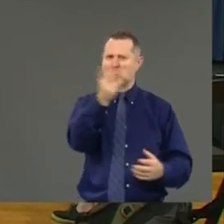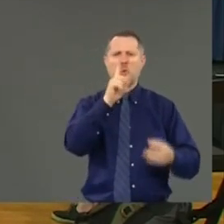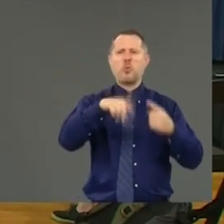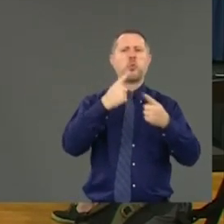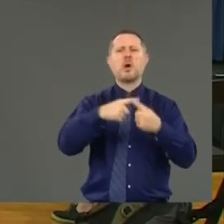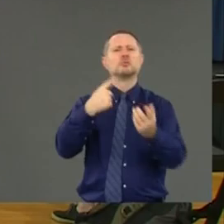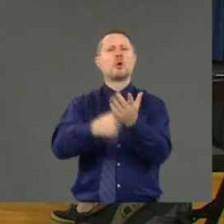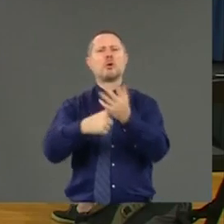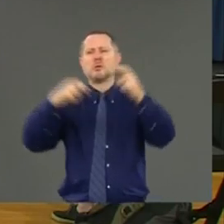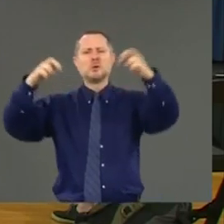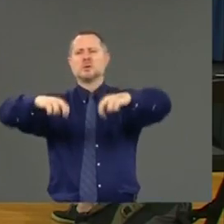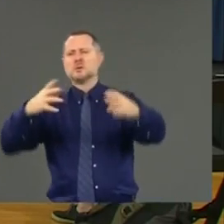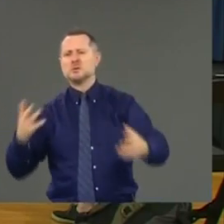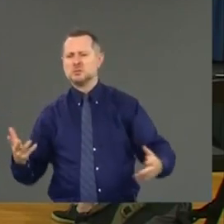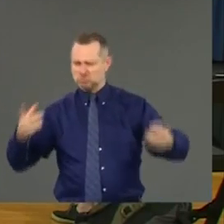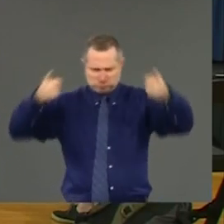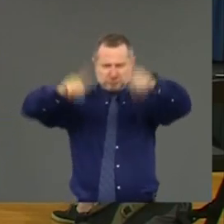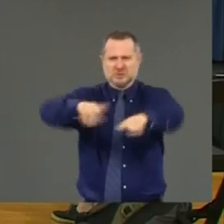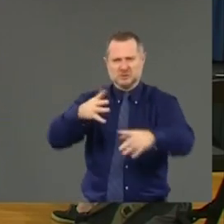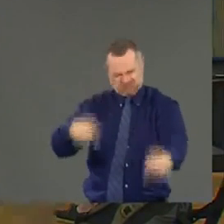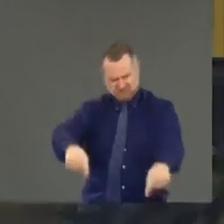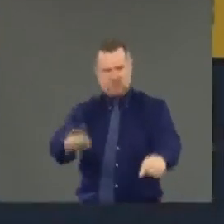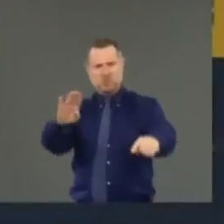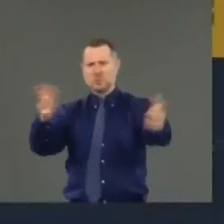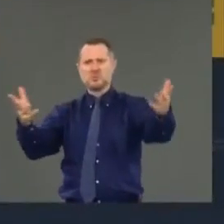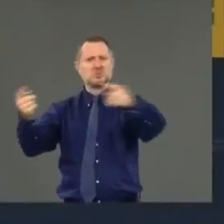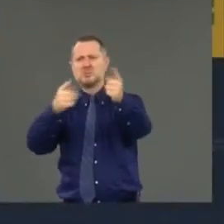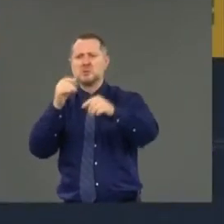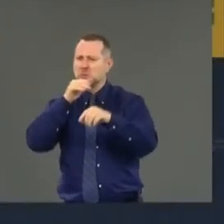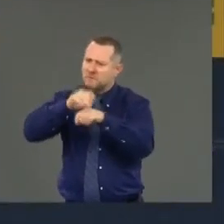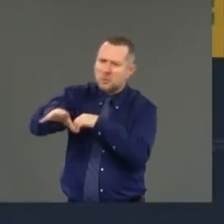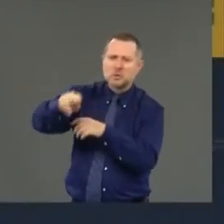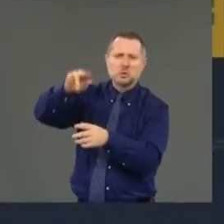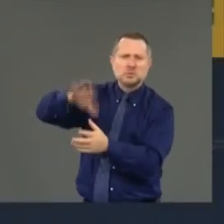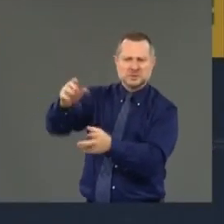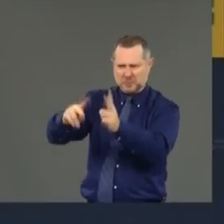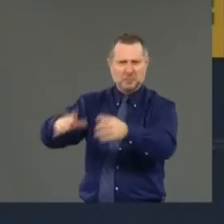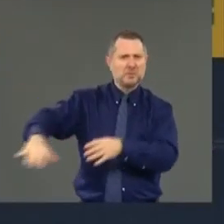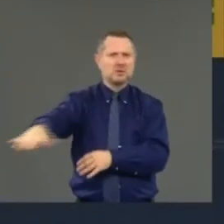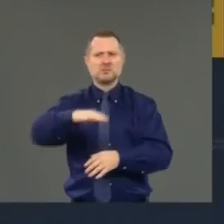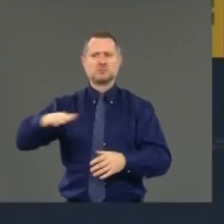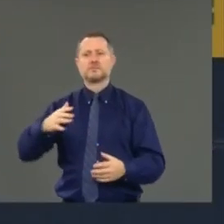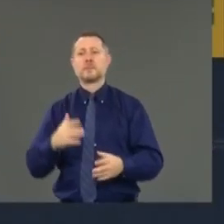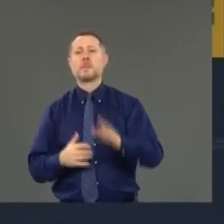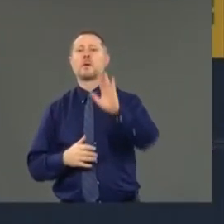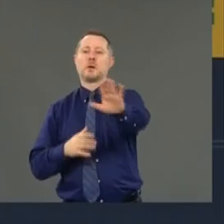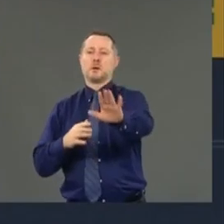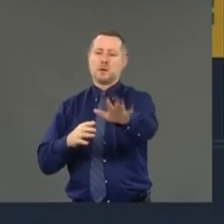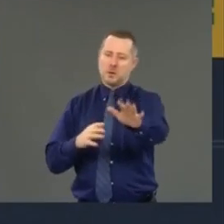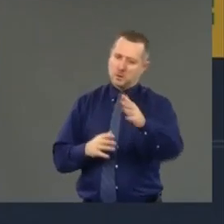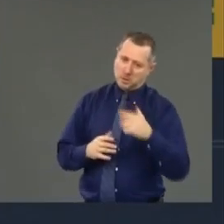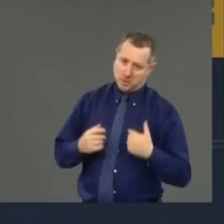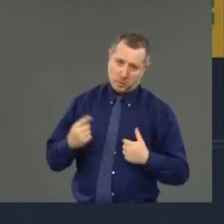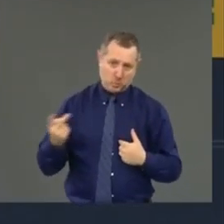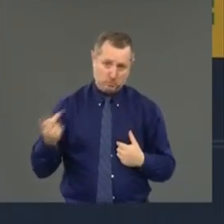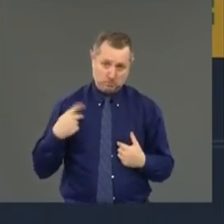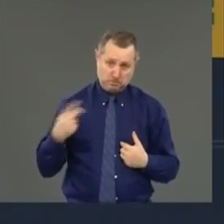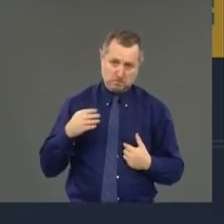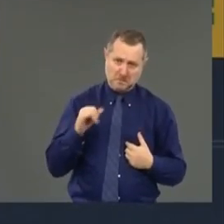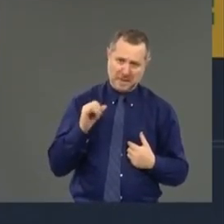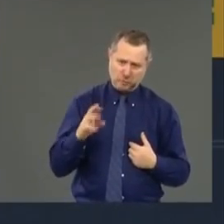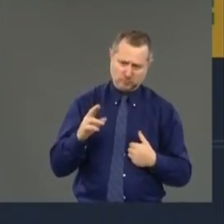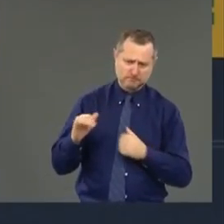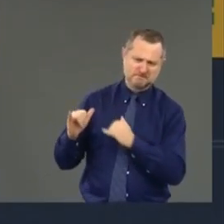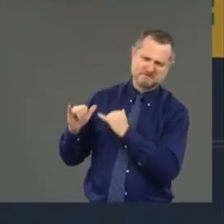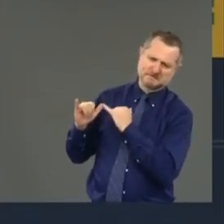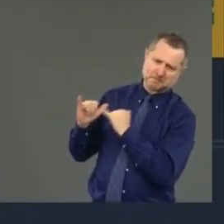Yorkers what the guidance is towards reopening? Yeah. First, we're on totally the same page because it's only one